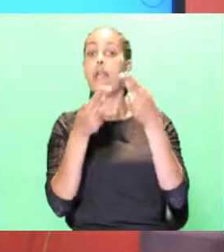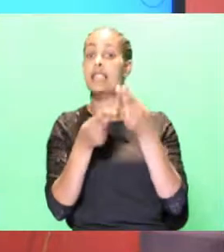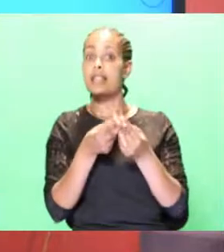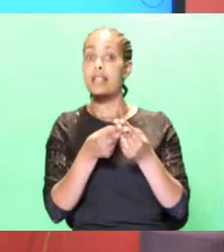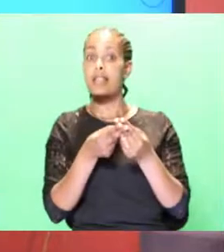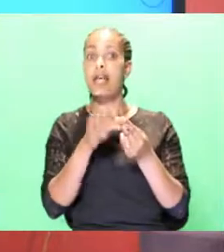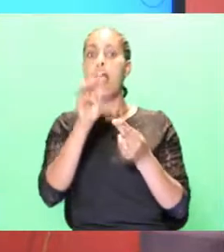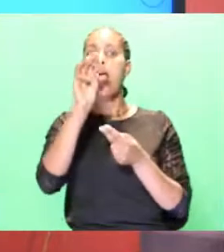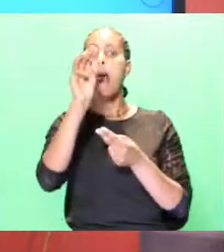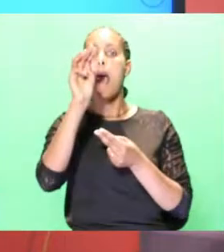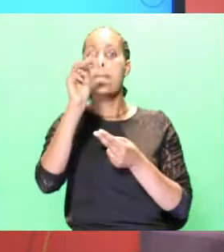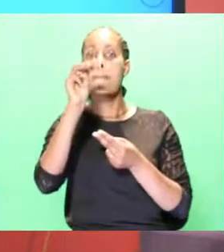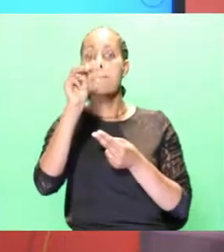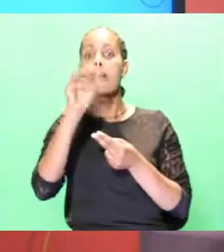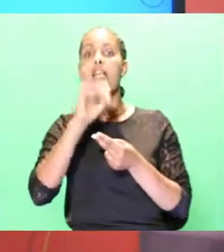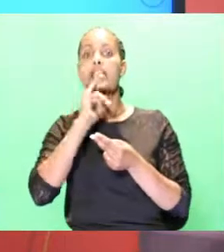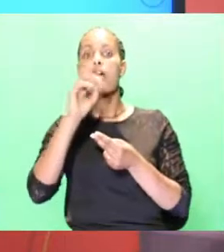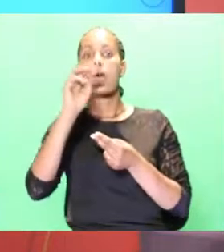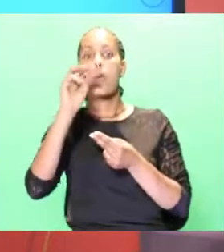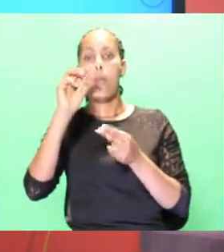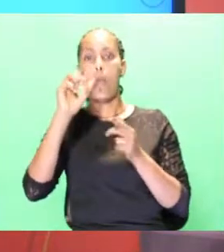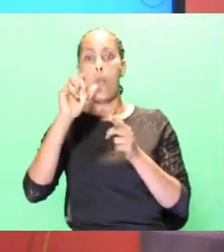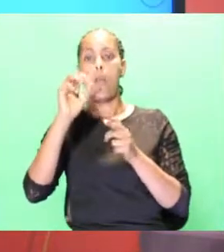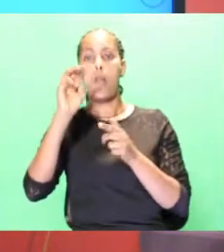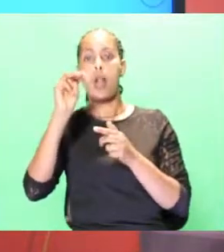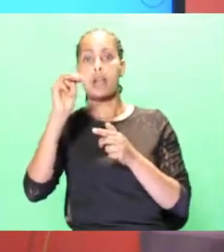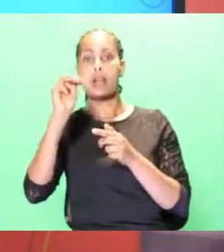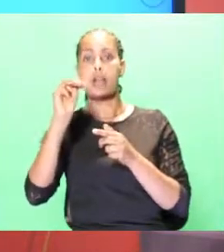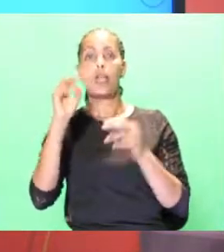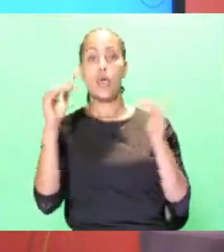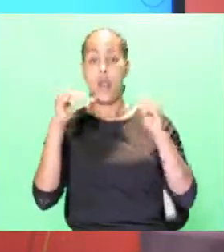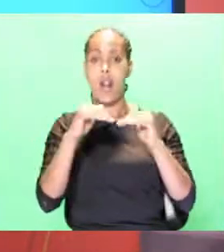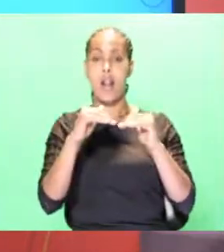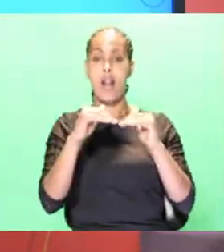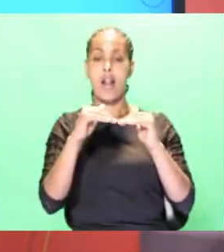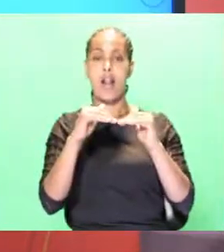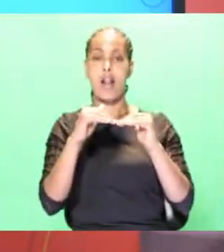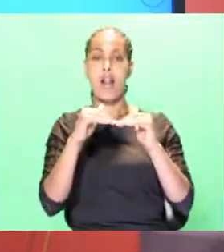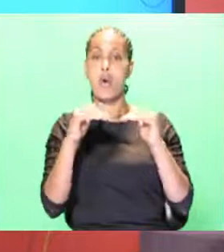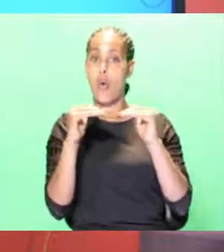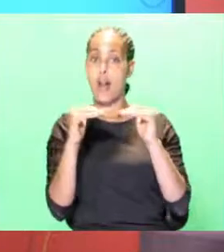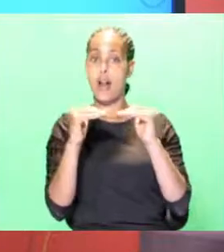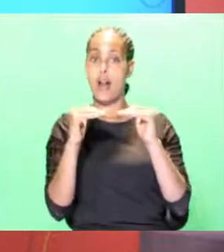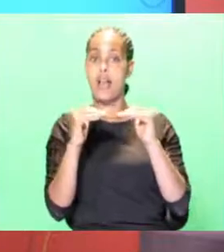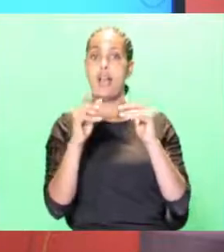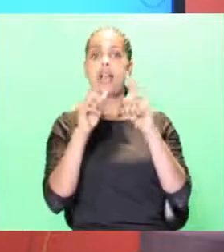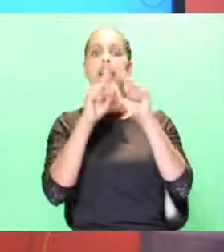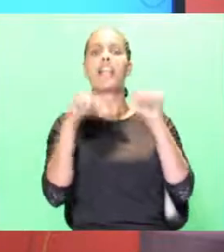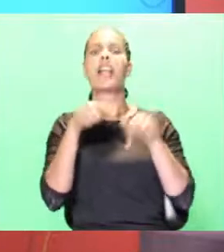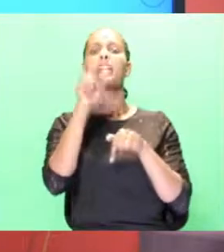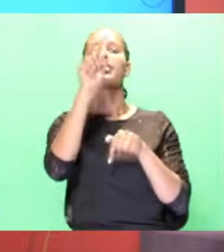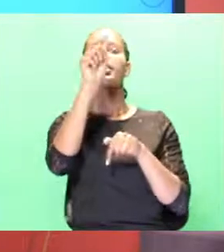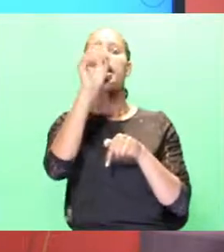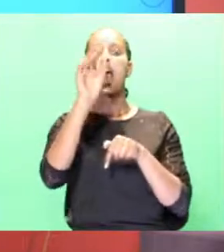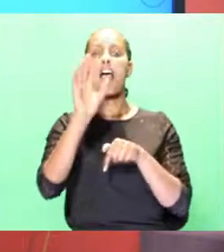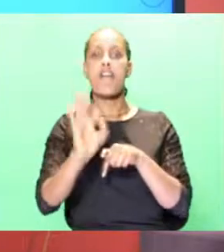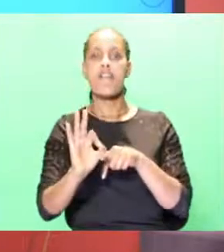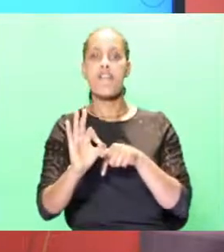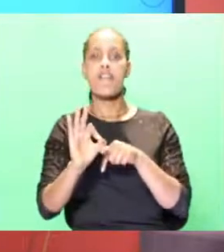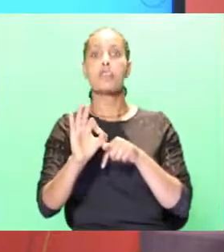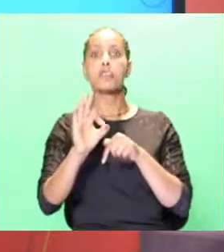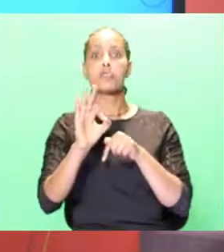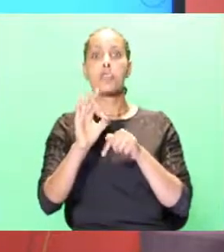times M is molality of the solution, equal delta Tf is T naught